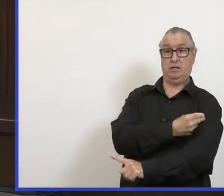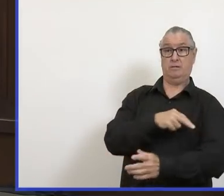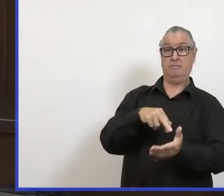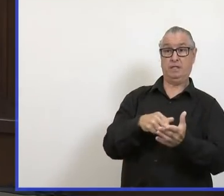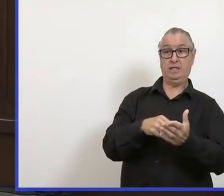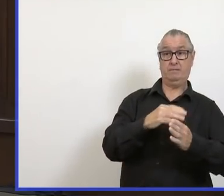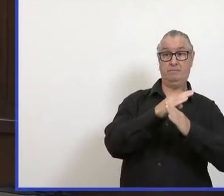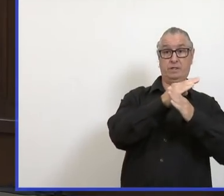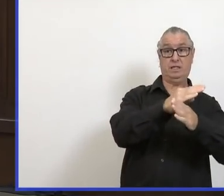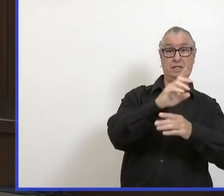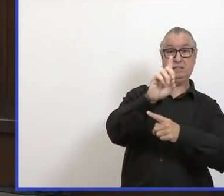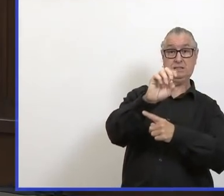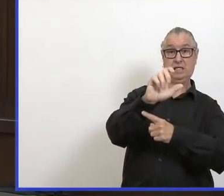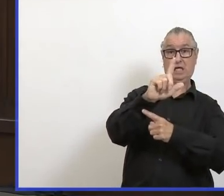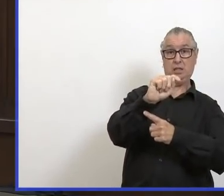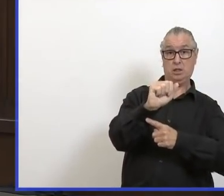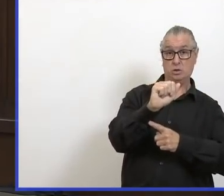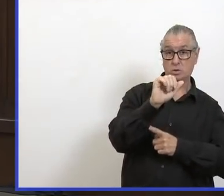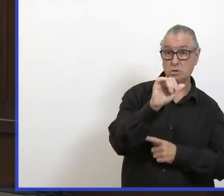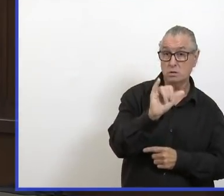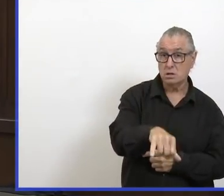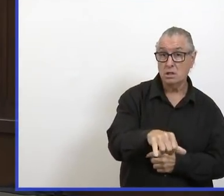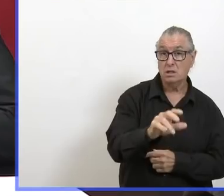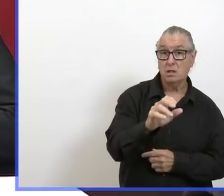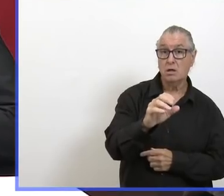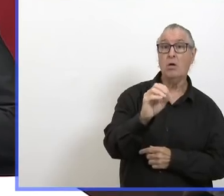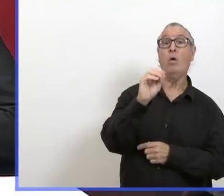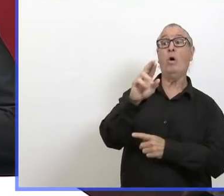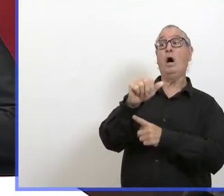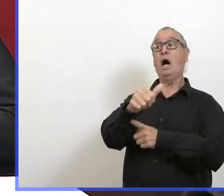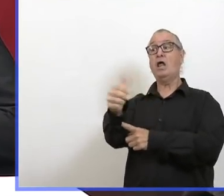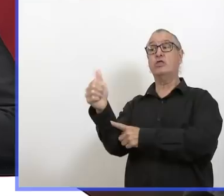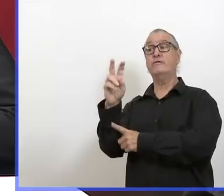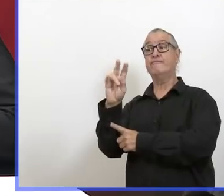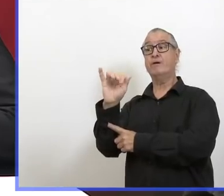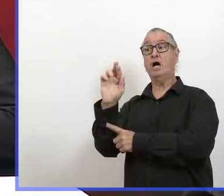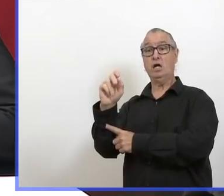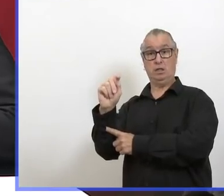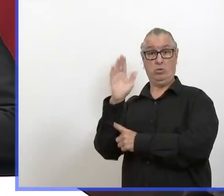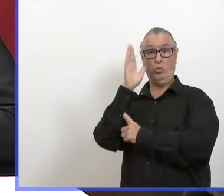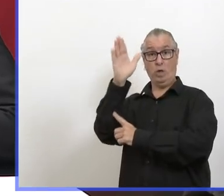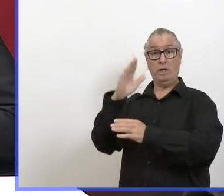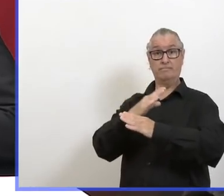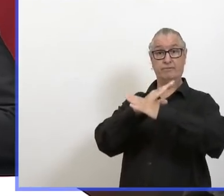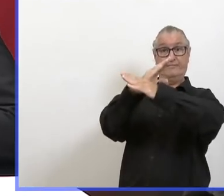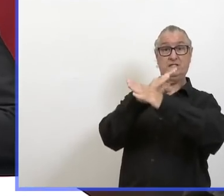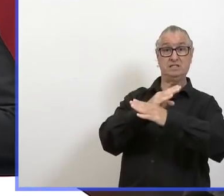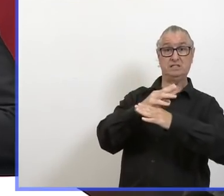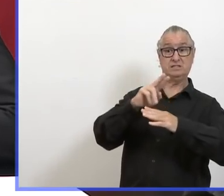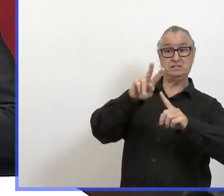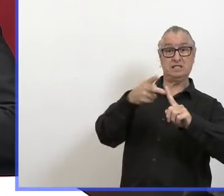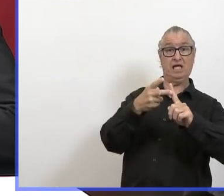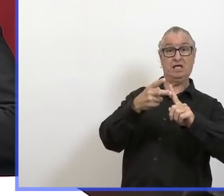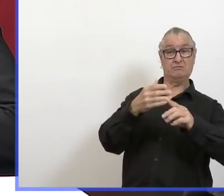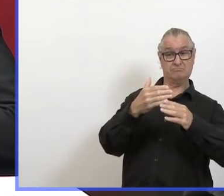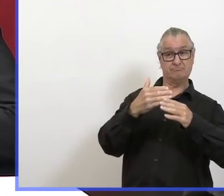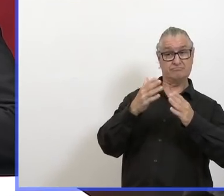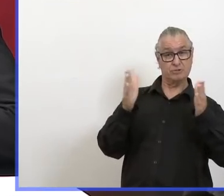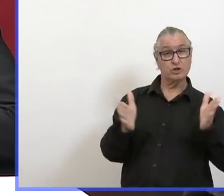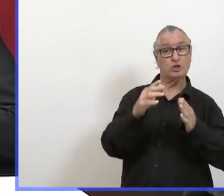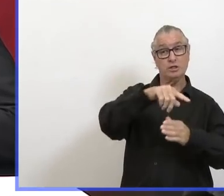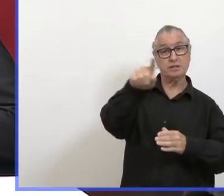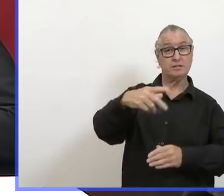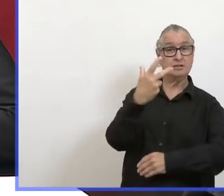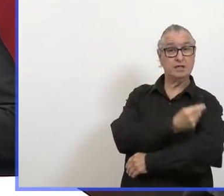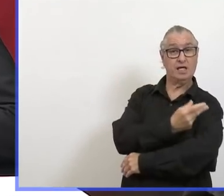their first shot to go back for that second shot. You know, that's a great question. So a lot of the studies that were originally done were done on the wild strain of